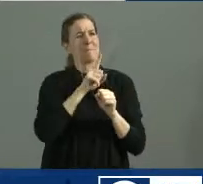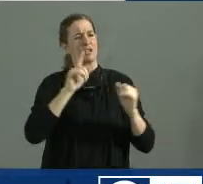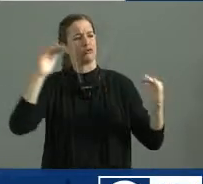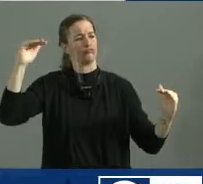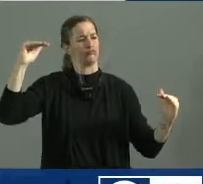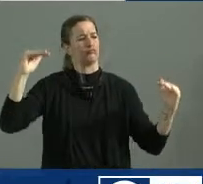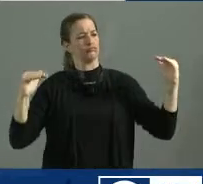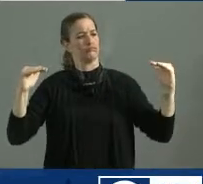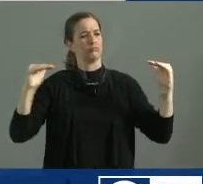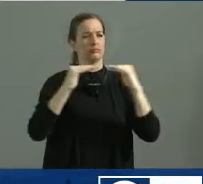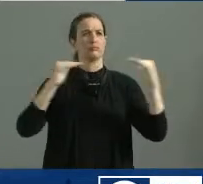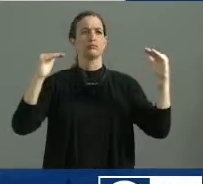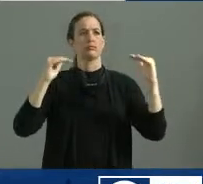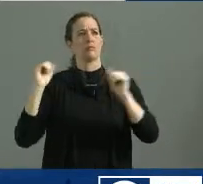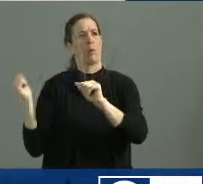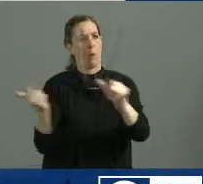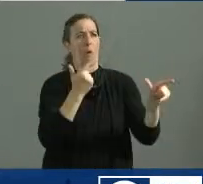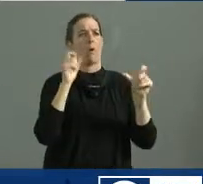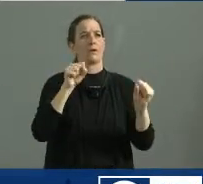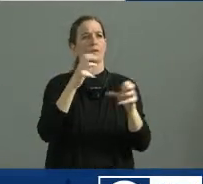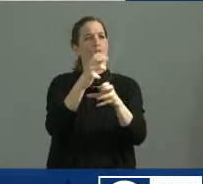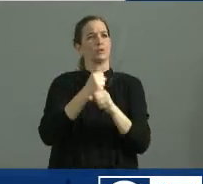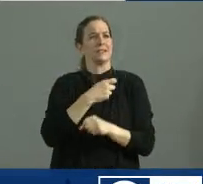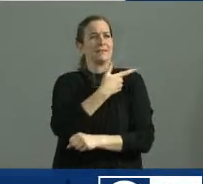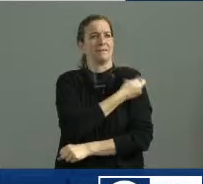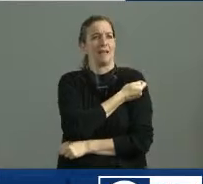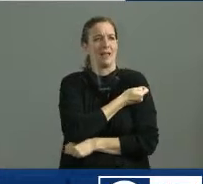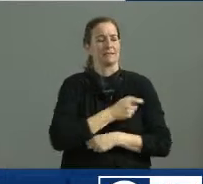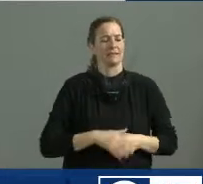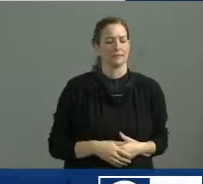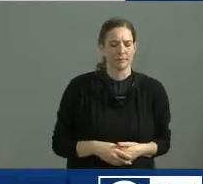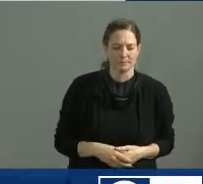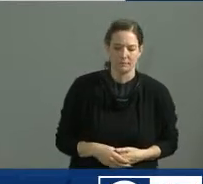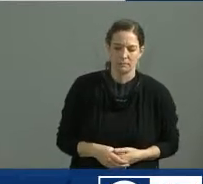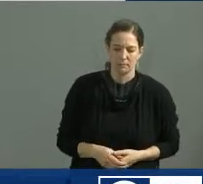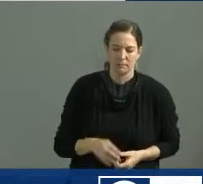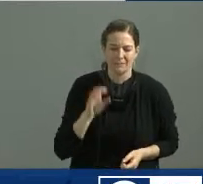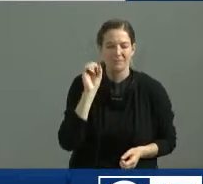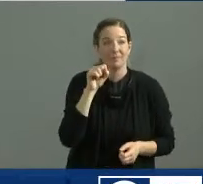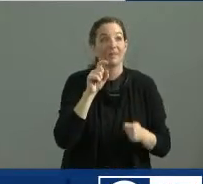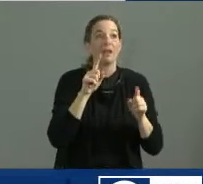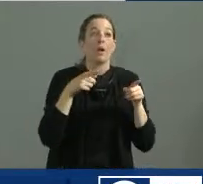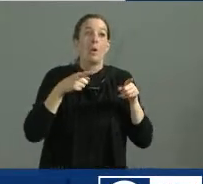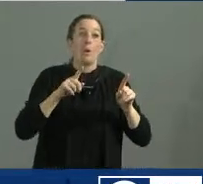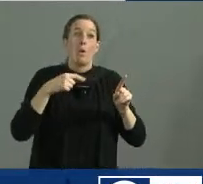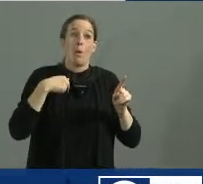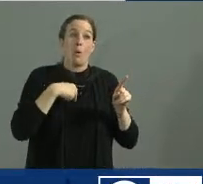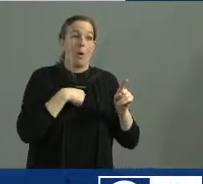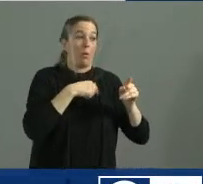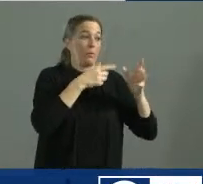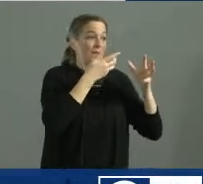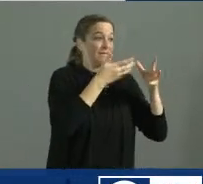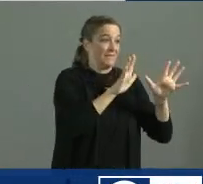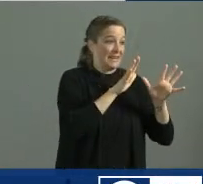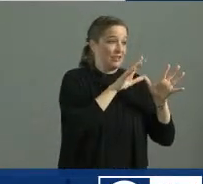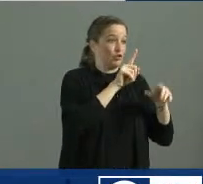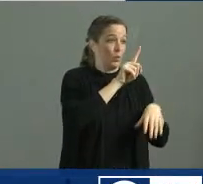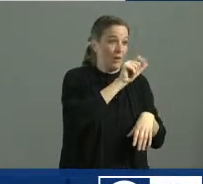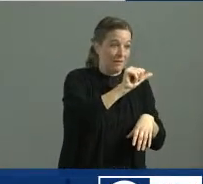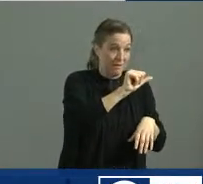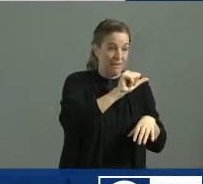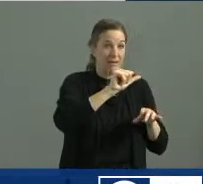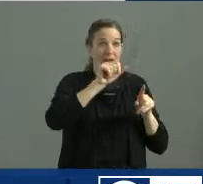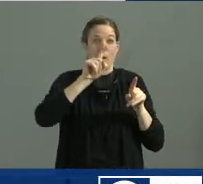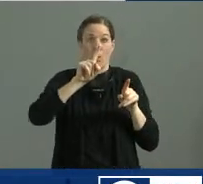So that is something that we're looking at as we move into our phase 1B and phase 1C populations. So we will be working on